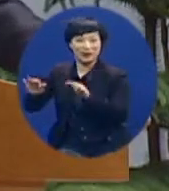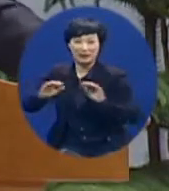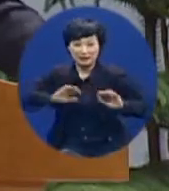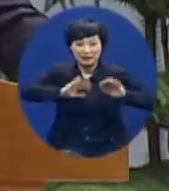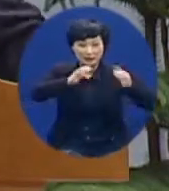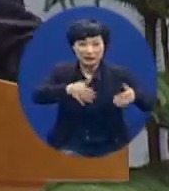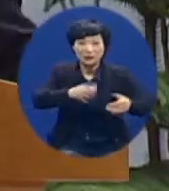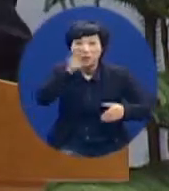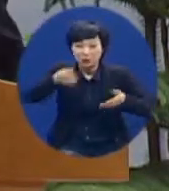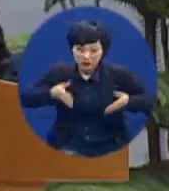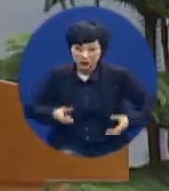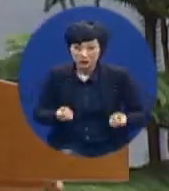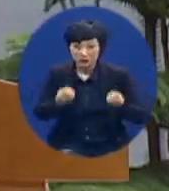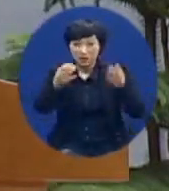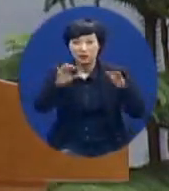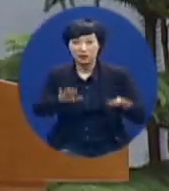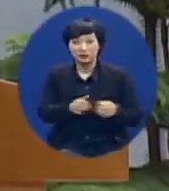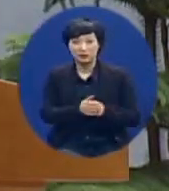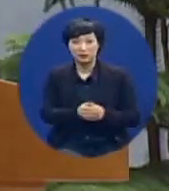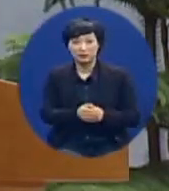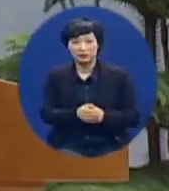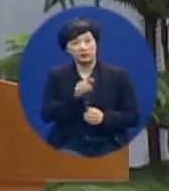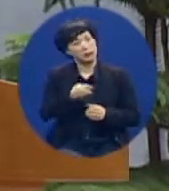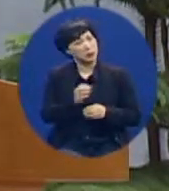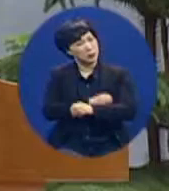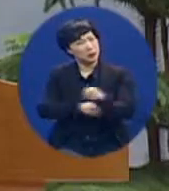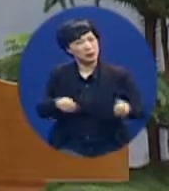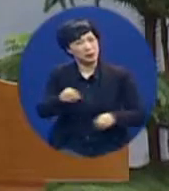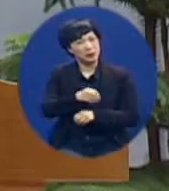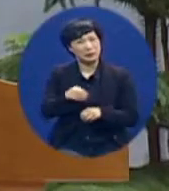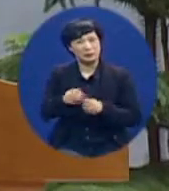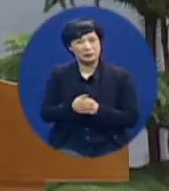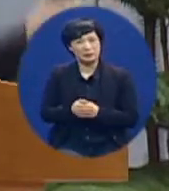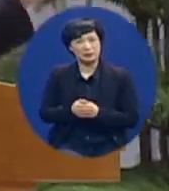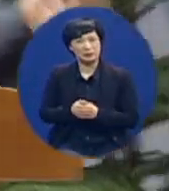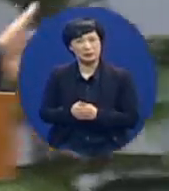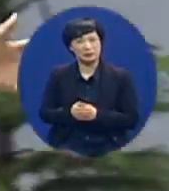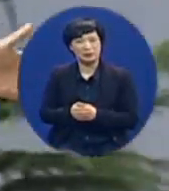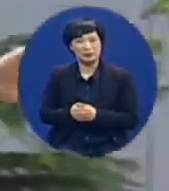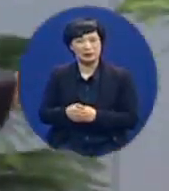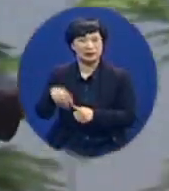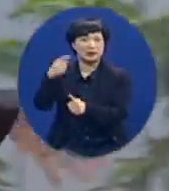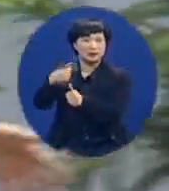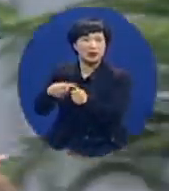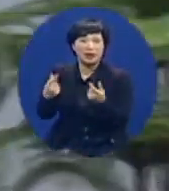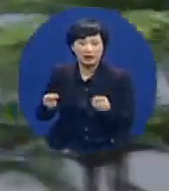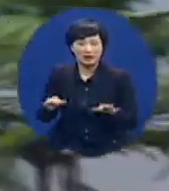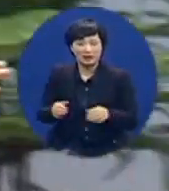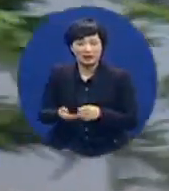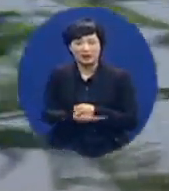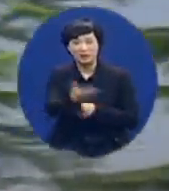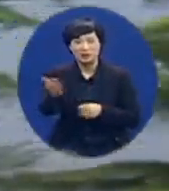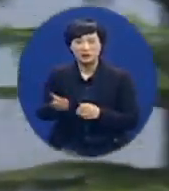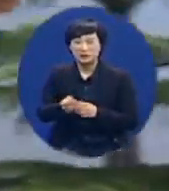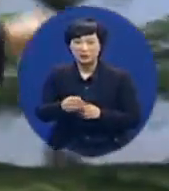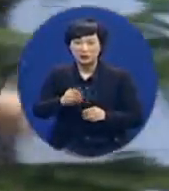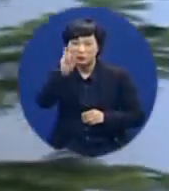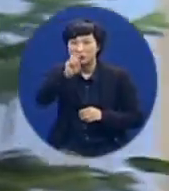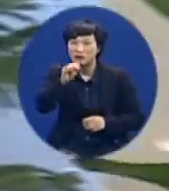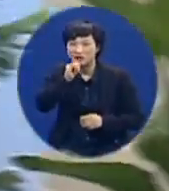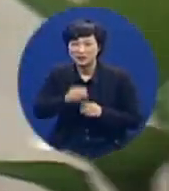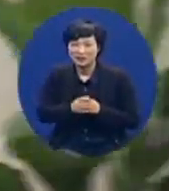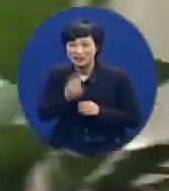world seems to laugh at Christmas Day. People turn Christmas Day into a day